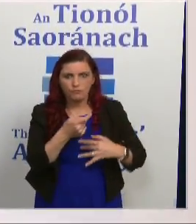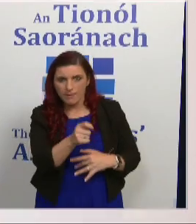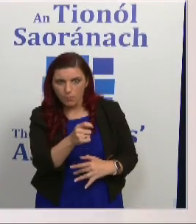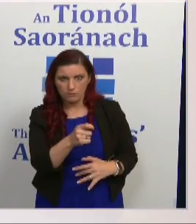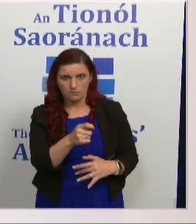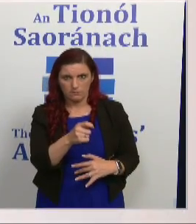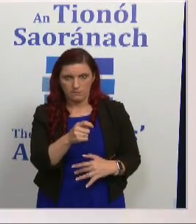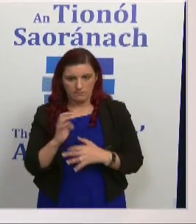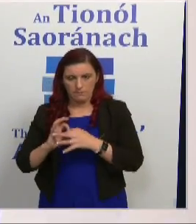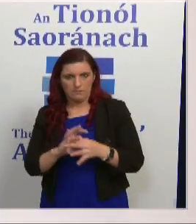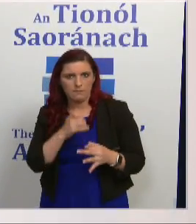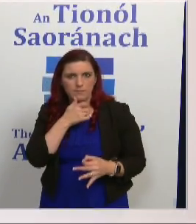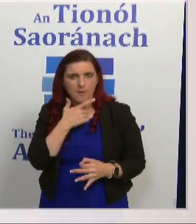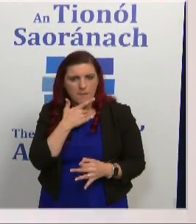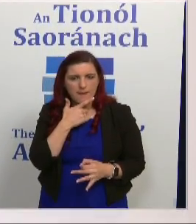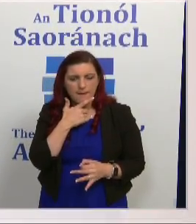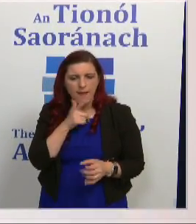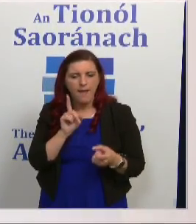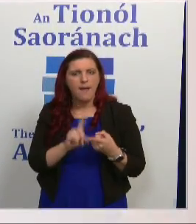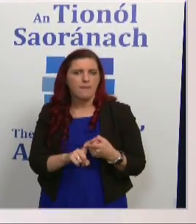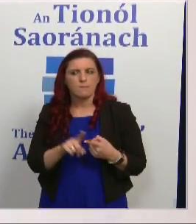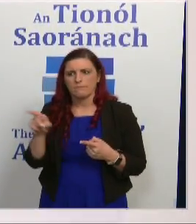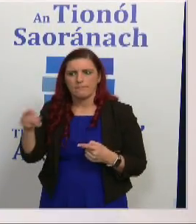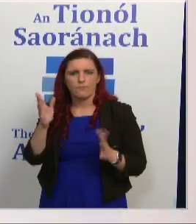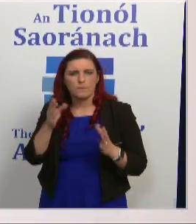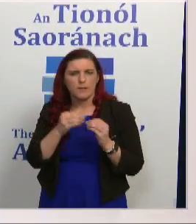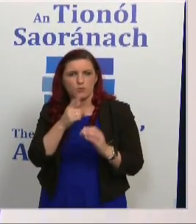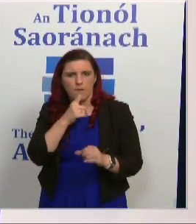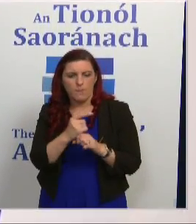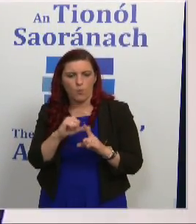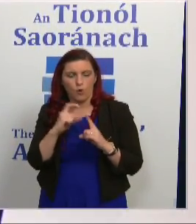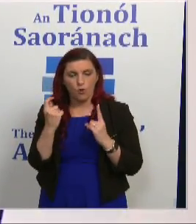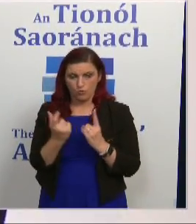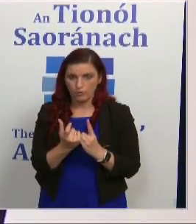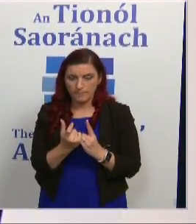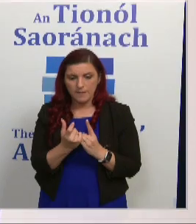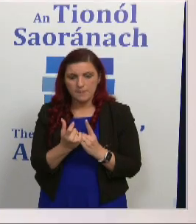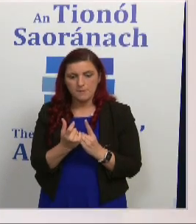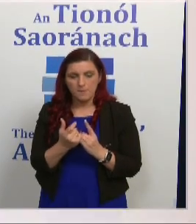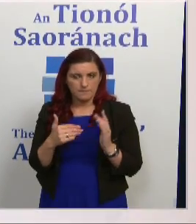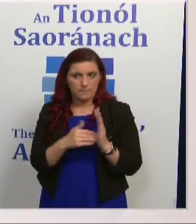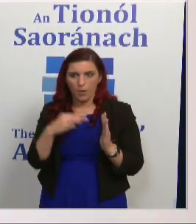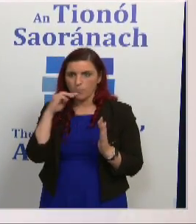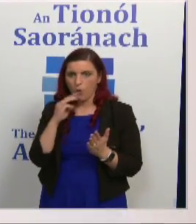of Dublin. And the same, when Roddy spoke about culture, it's arguably the key element